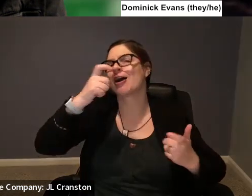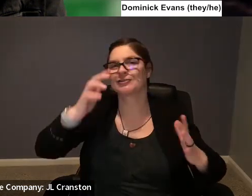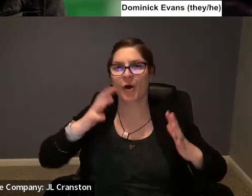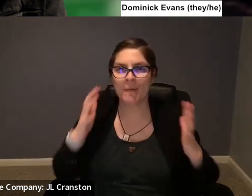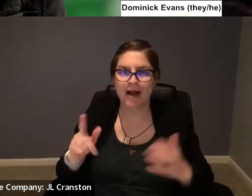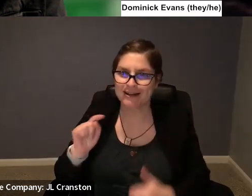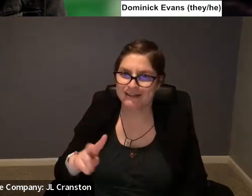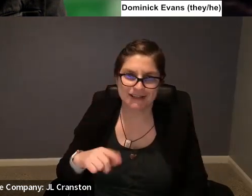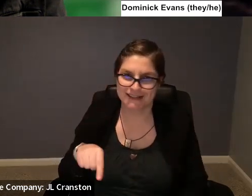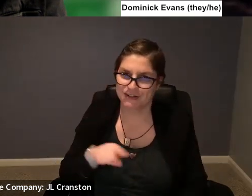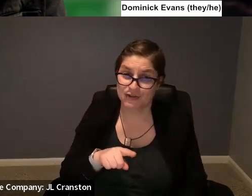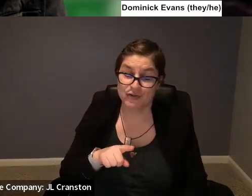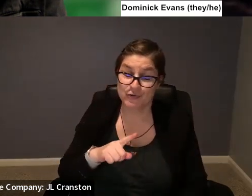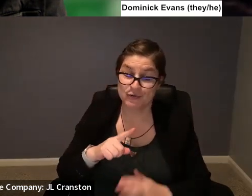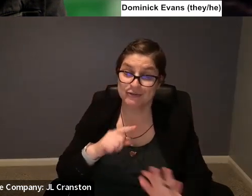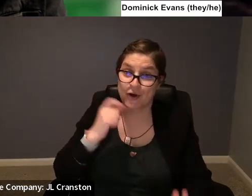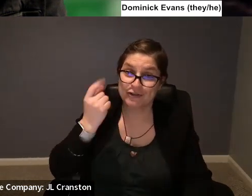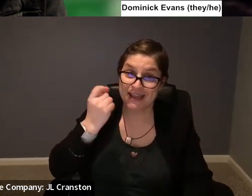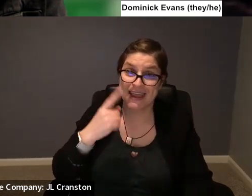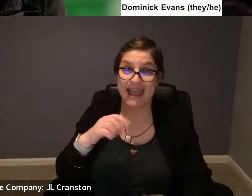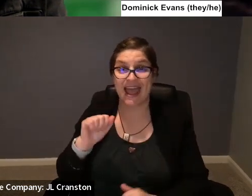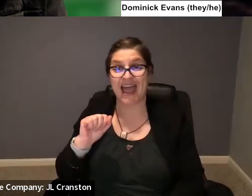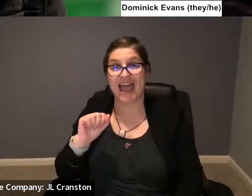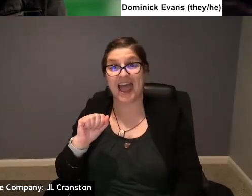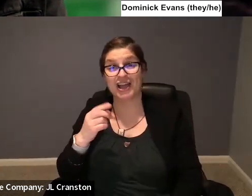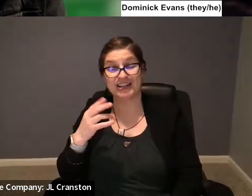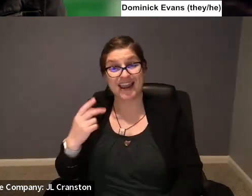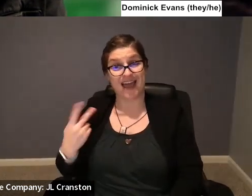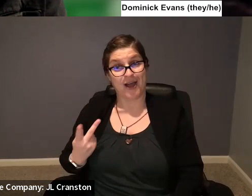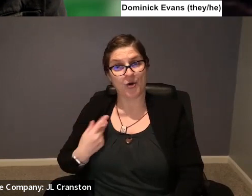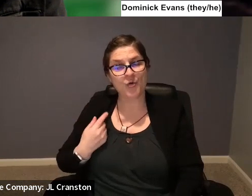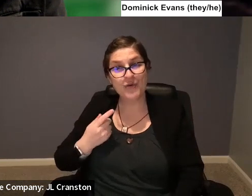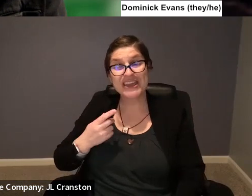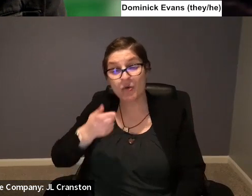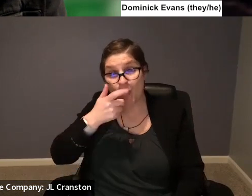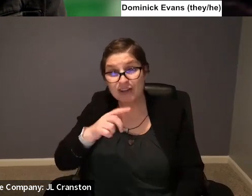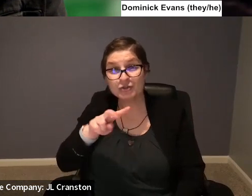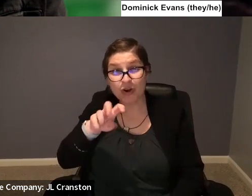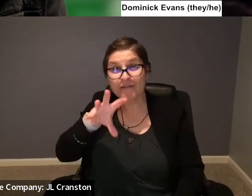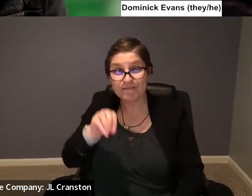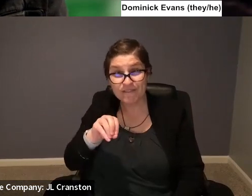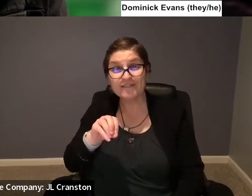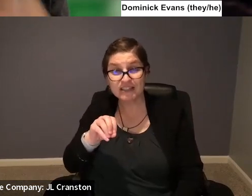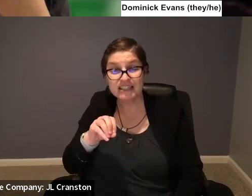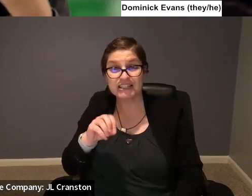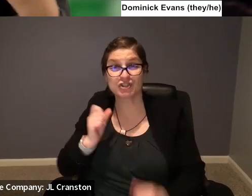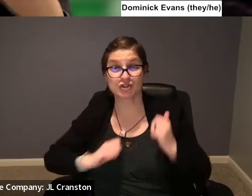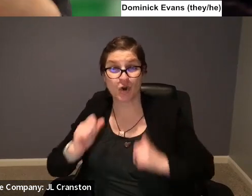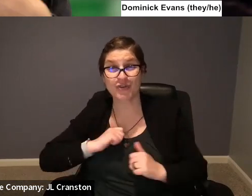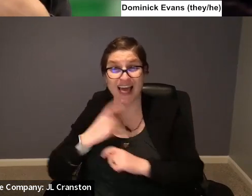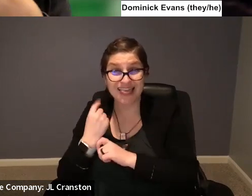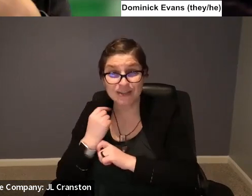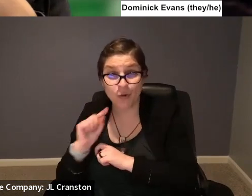y'all know that Ashton and I do the study alone. We watched 250 shows last year alone